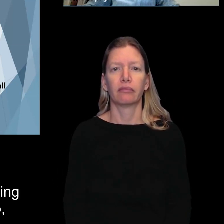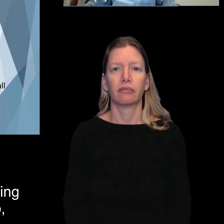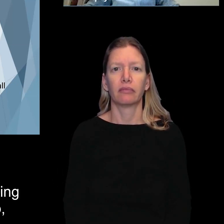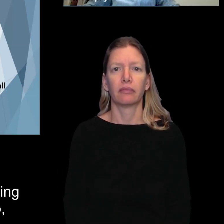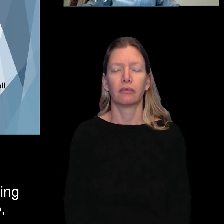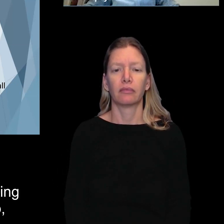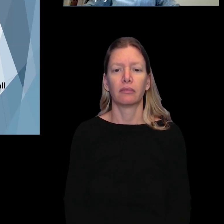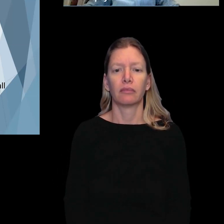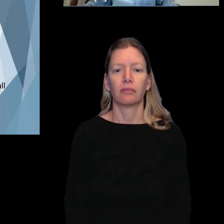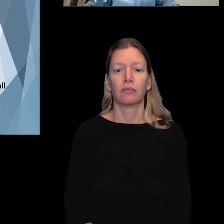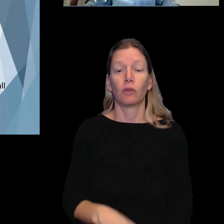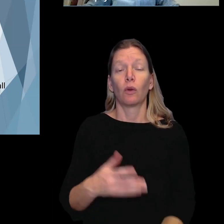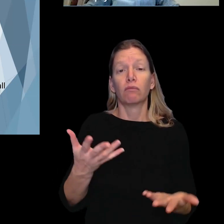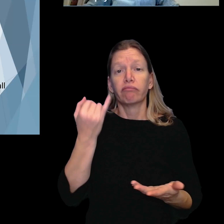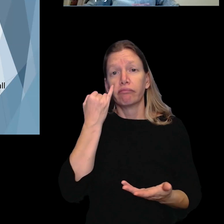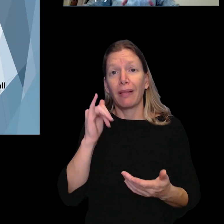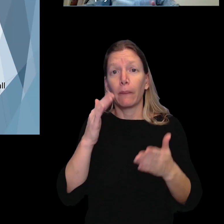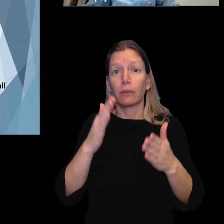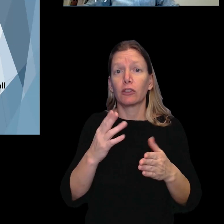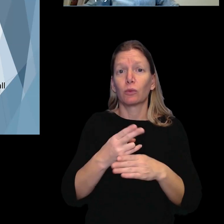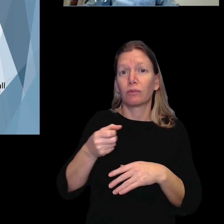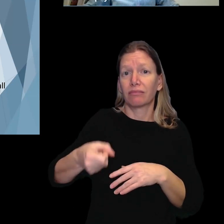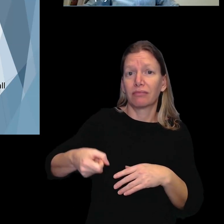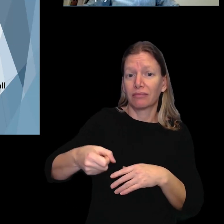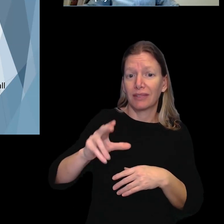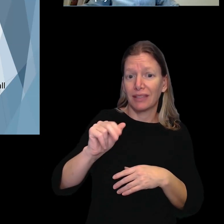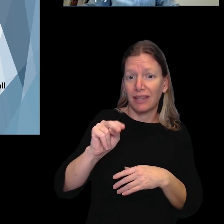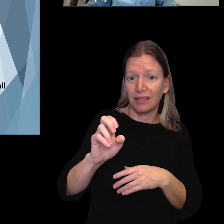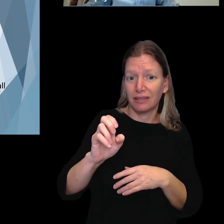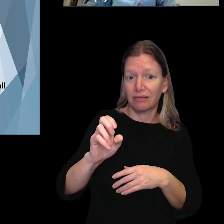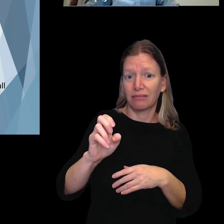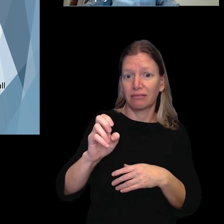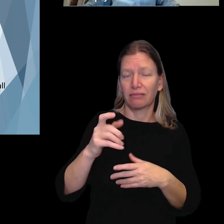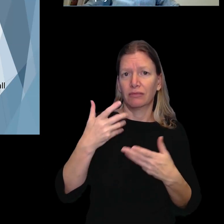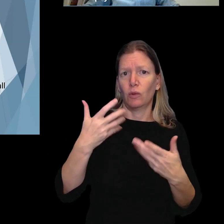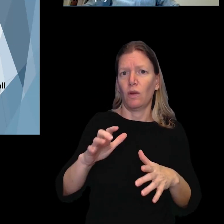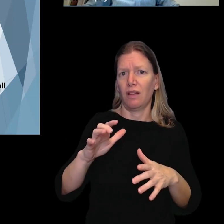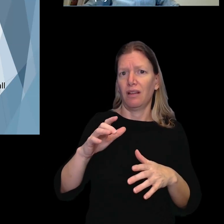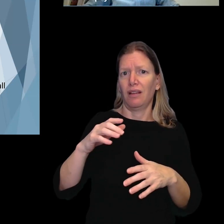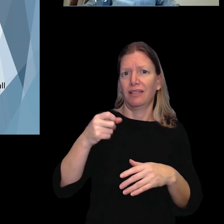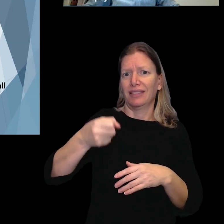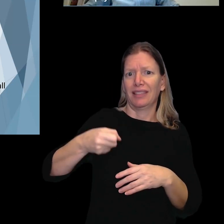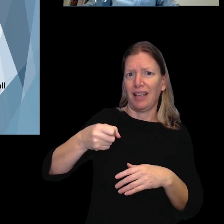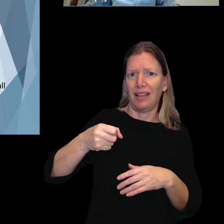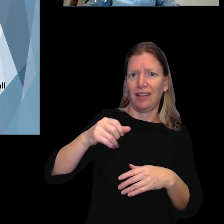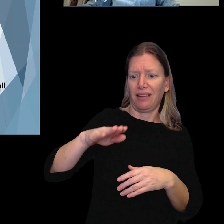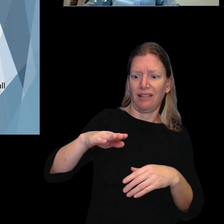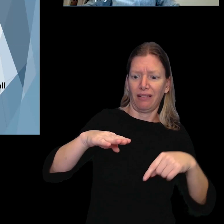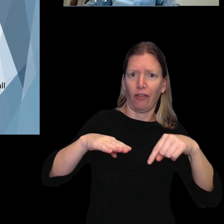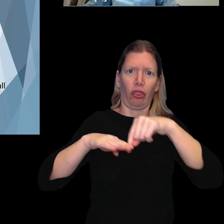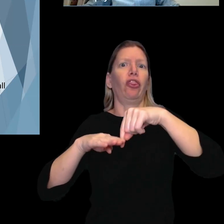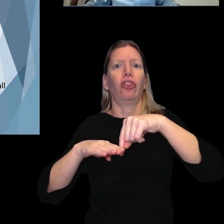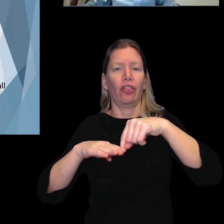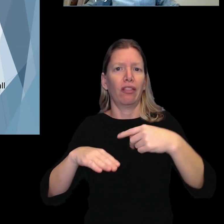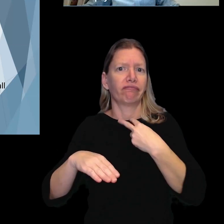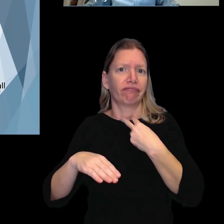over that lip, or that a person who is using a cane doesn't have the ability